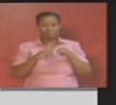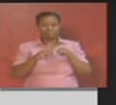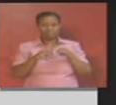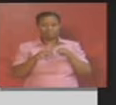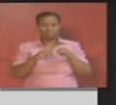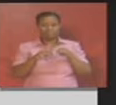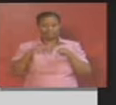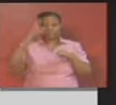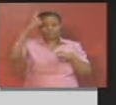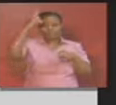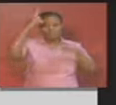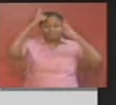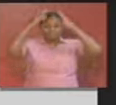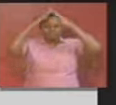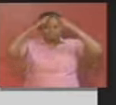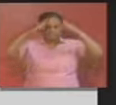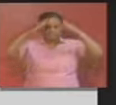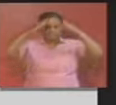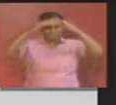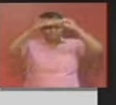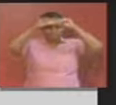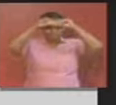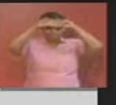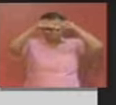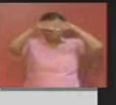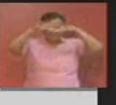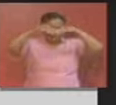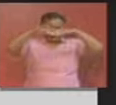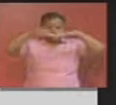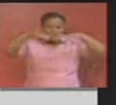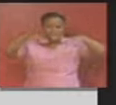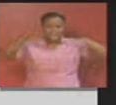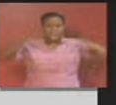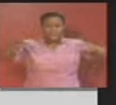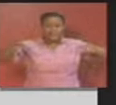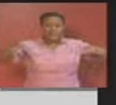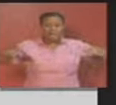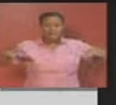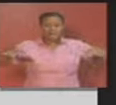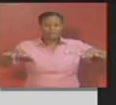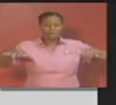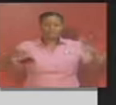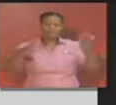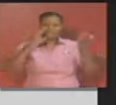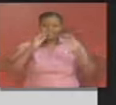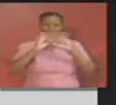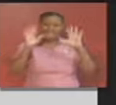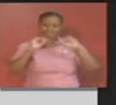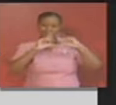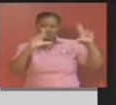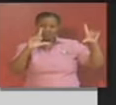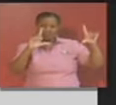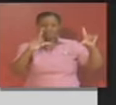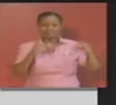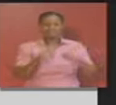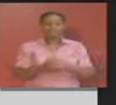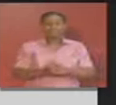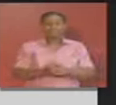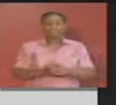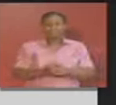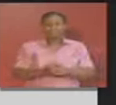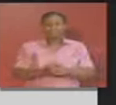tertiary contacts. And here's the pyramid that we were speaking about, where we see one person, the person at the peak, that person in black, spreading to